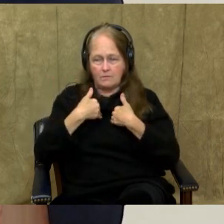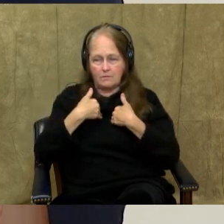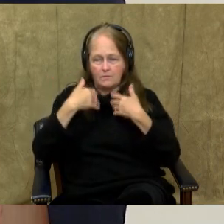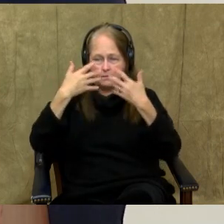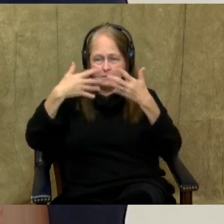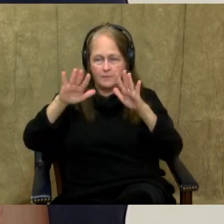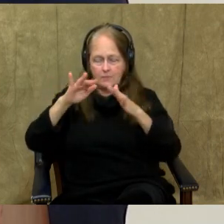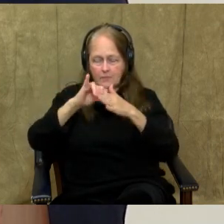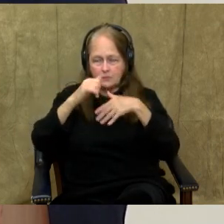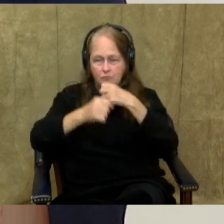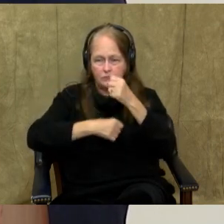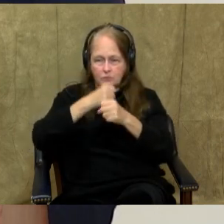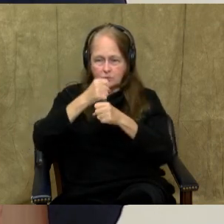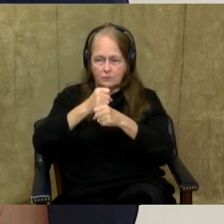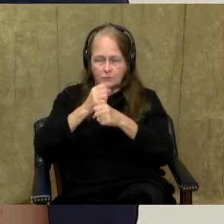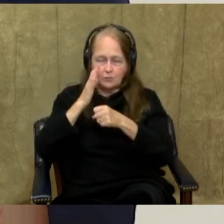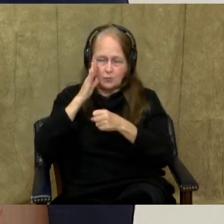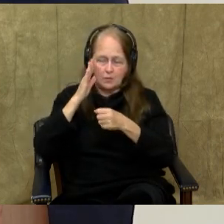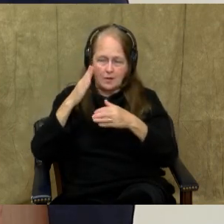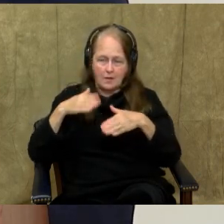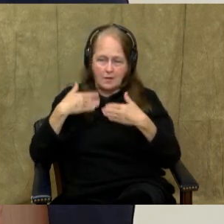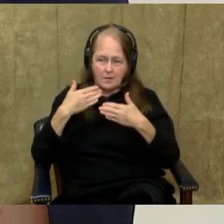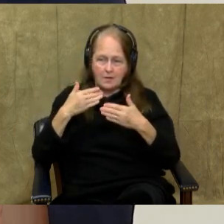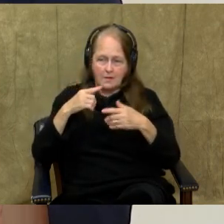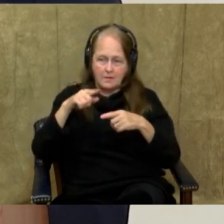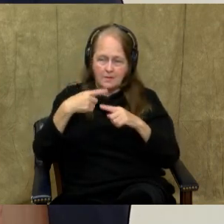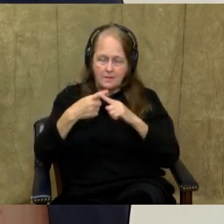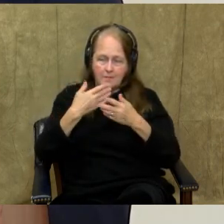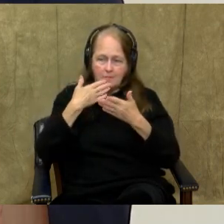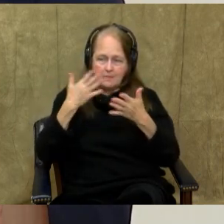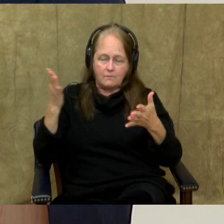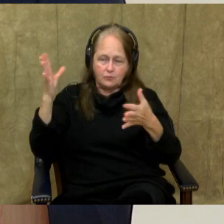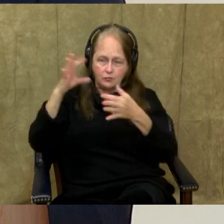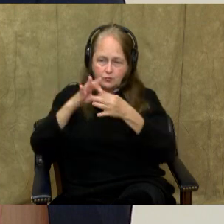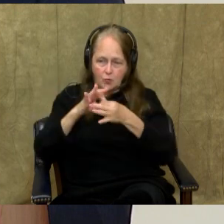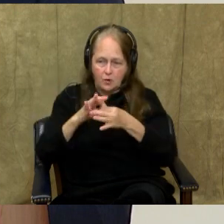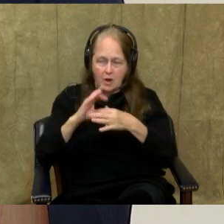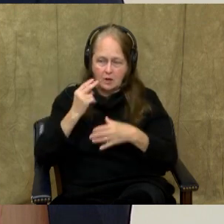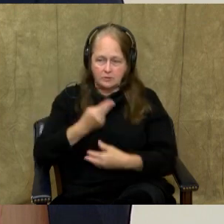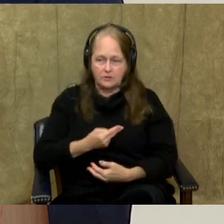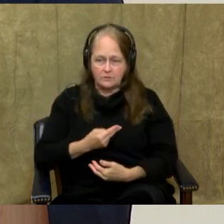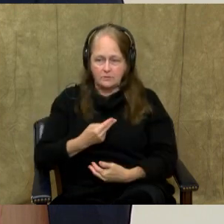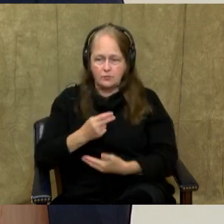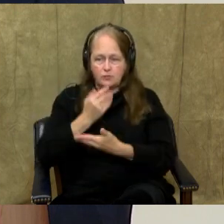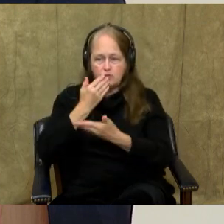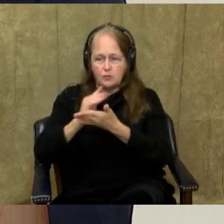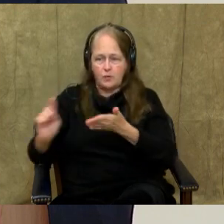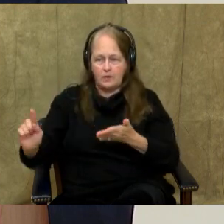finished this year. And we look forward to having you with us next week. Thank you for joining us today. Have a great week.